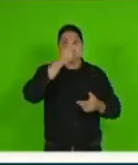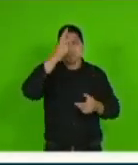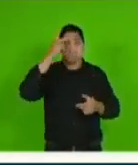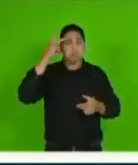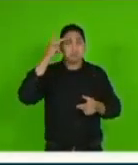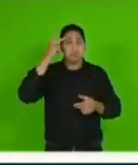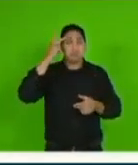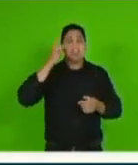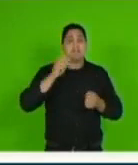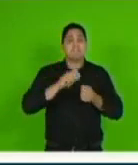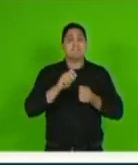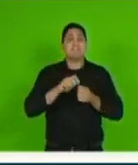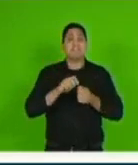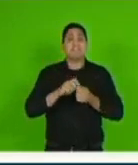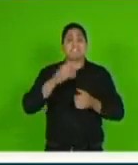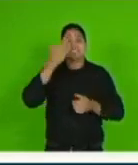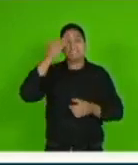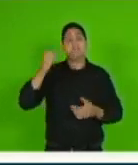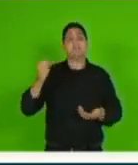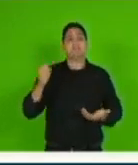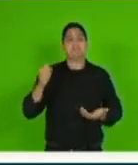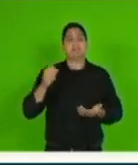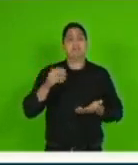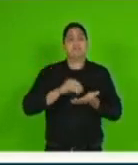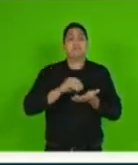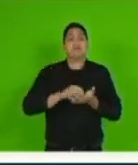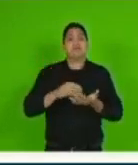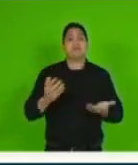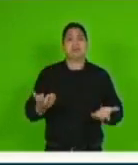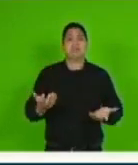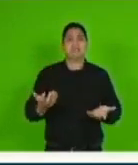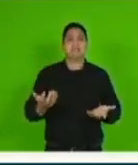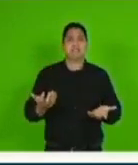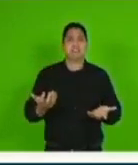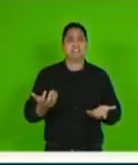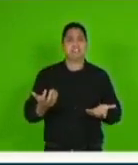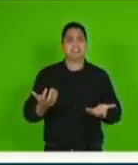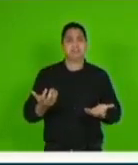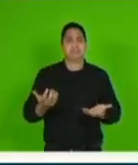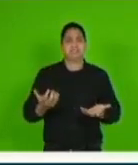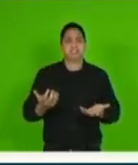of the rich man the motives.